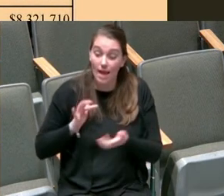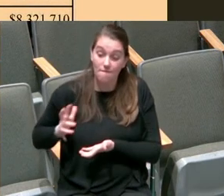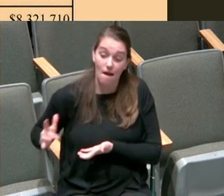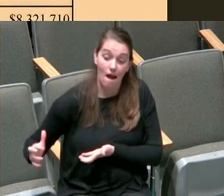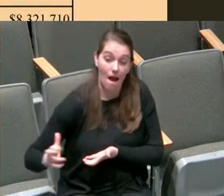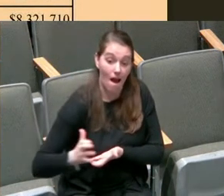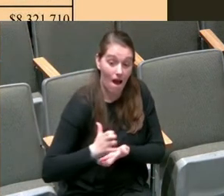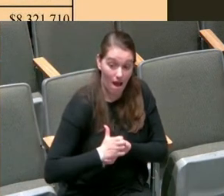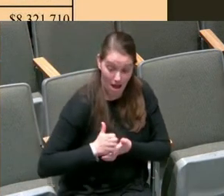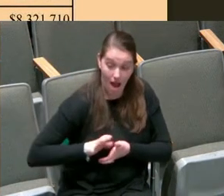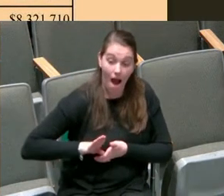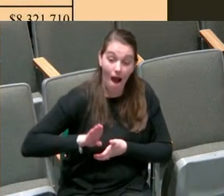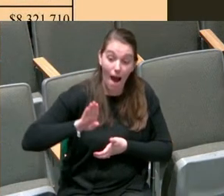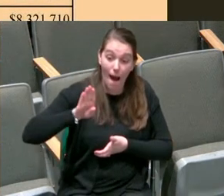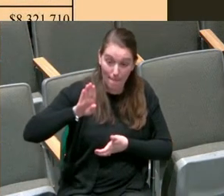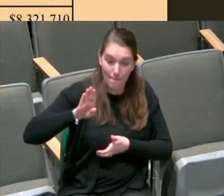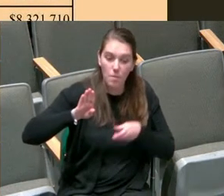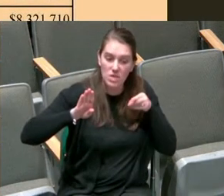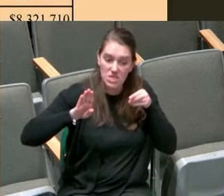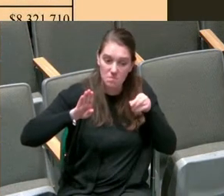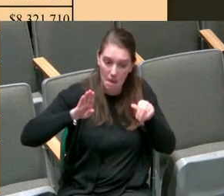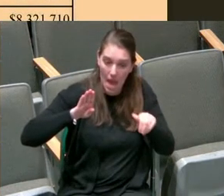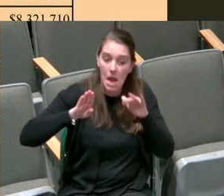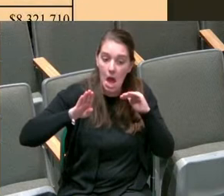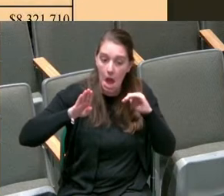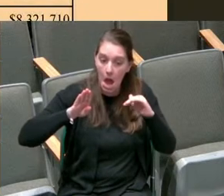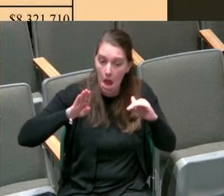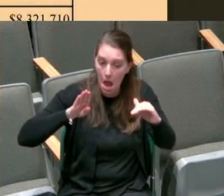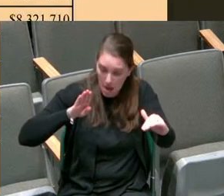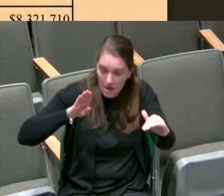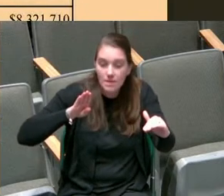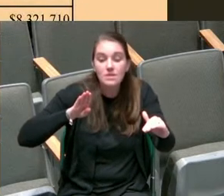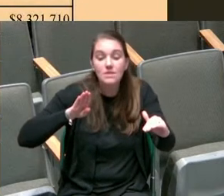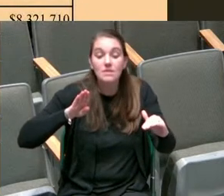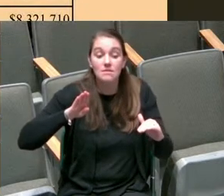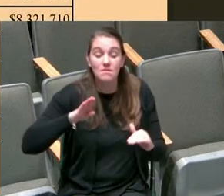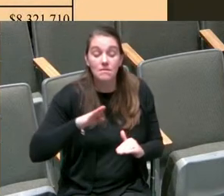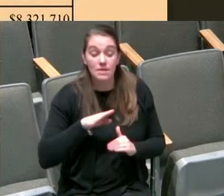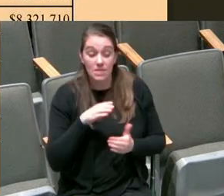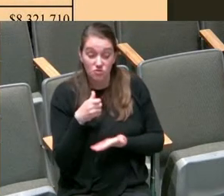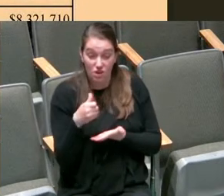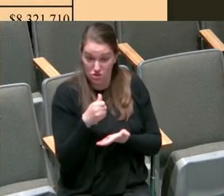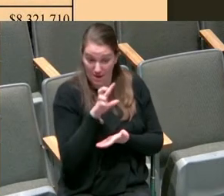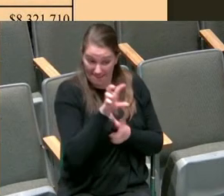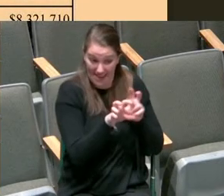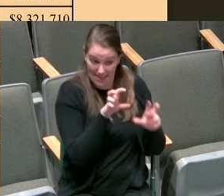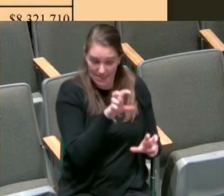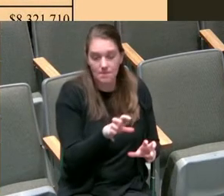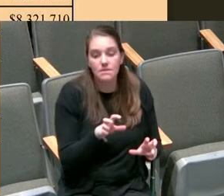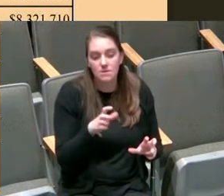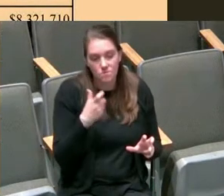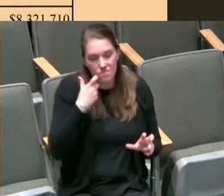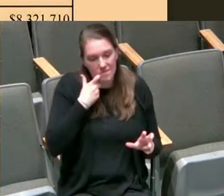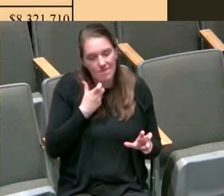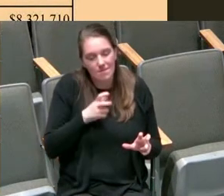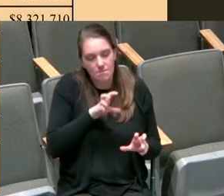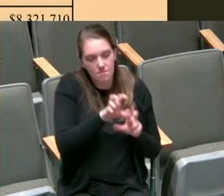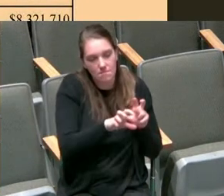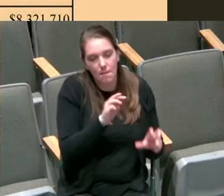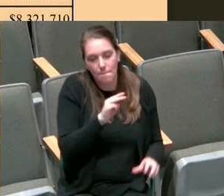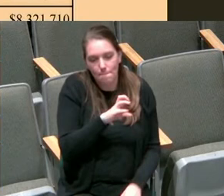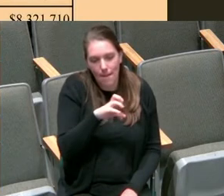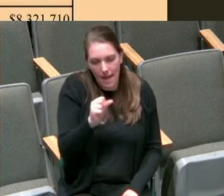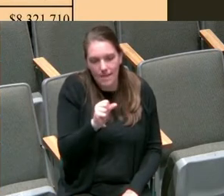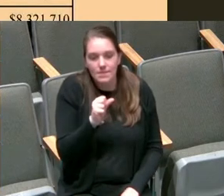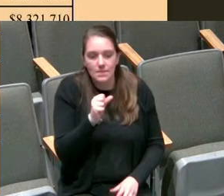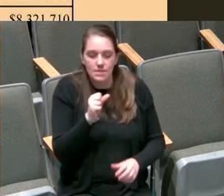but we spend fairly evenly the town Treasurer invest that money lately most of our money has been in the mass Municipal depository